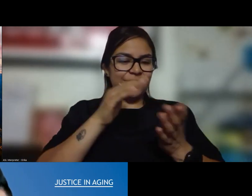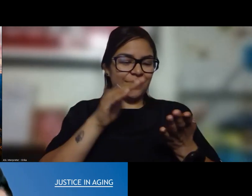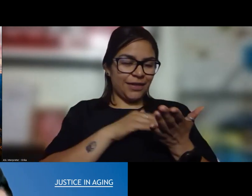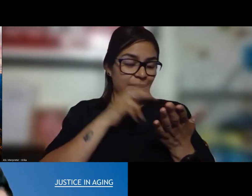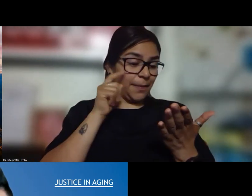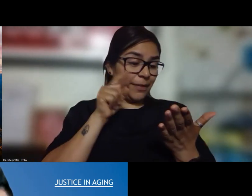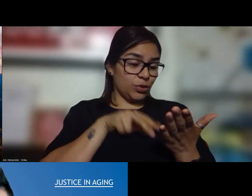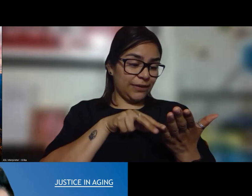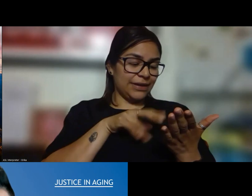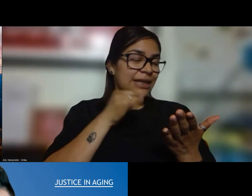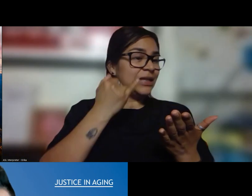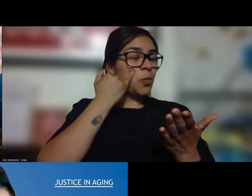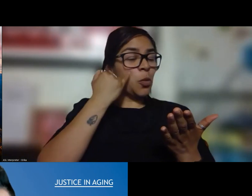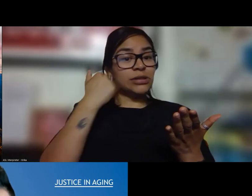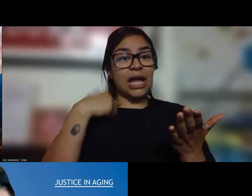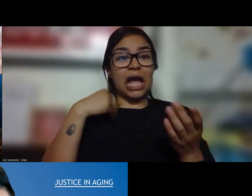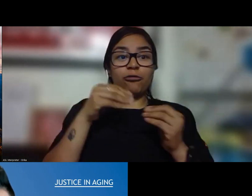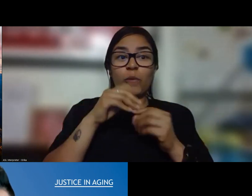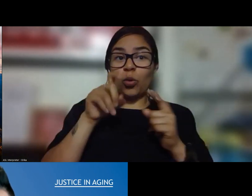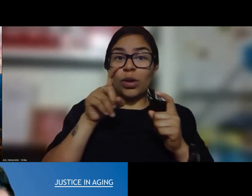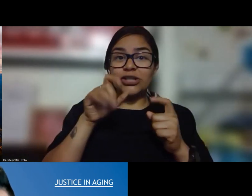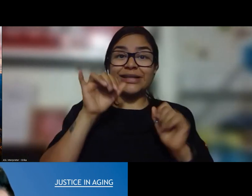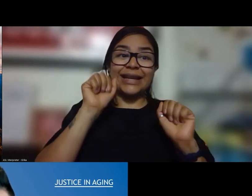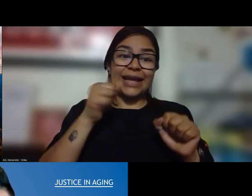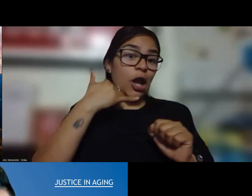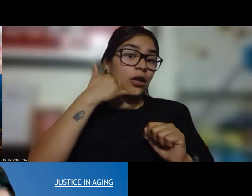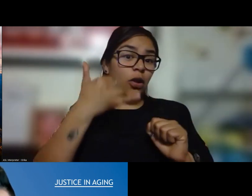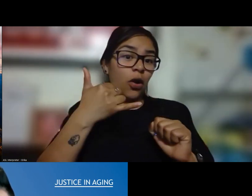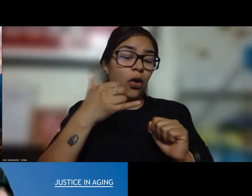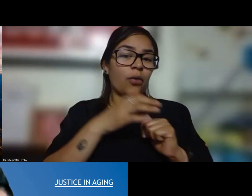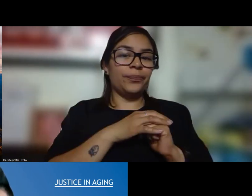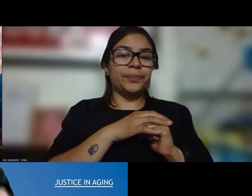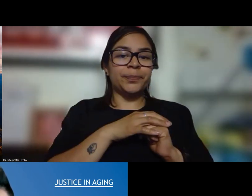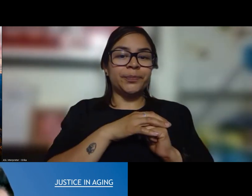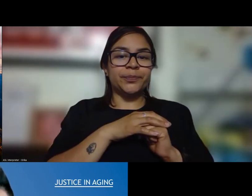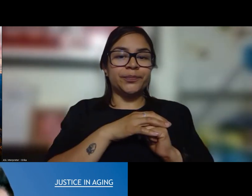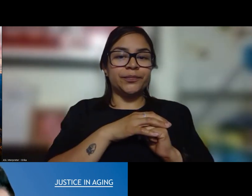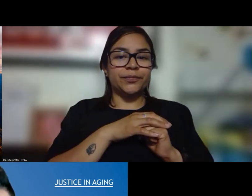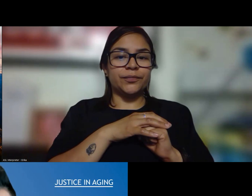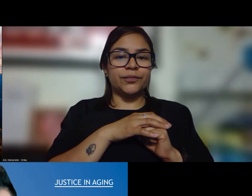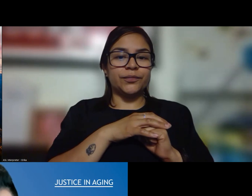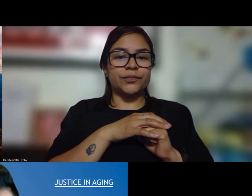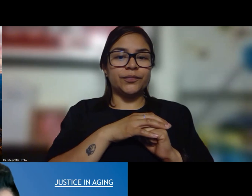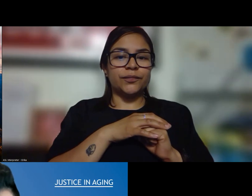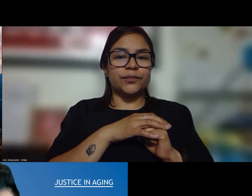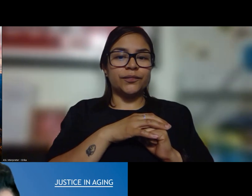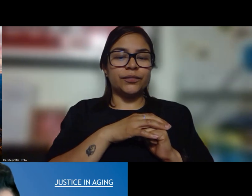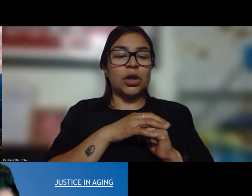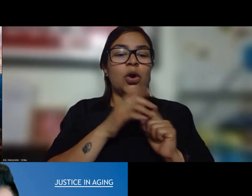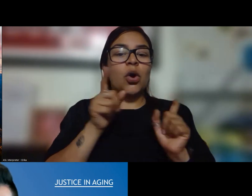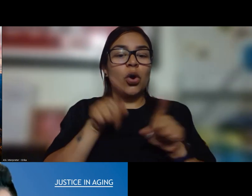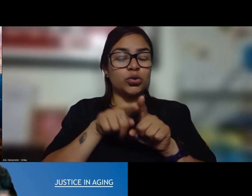able to answer any questions via that call center that may arise. We're also working with the POCO team to do